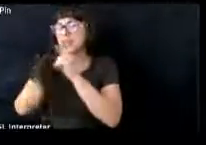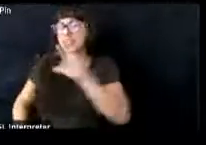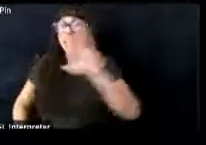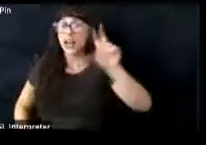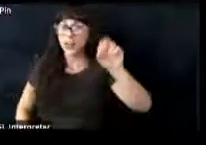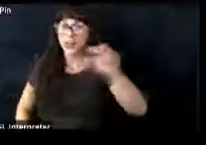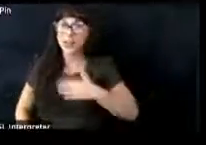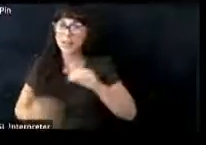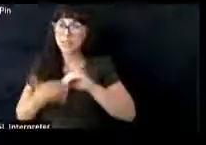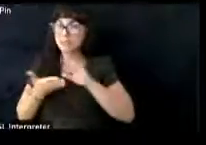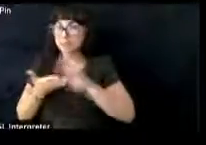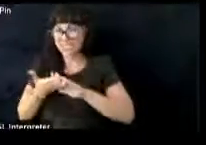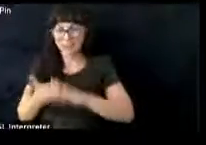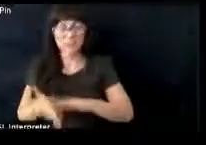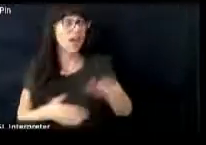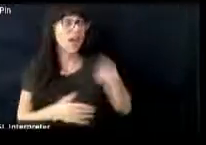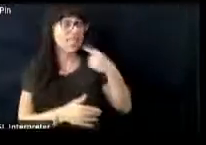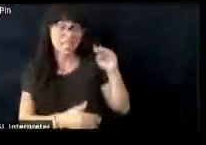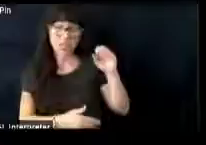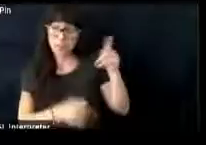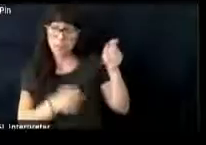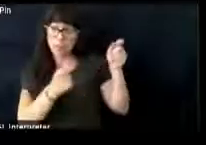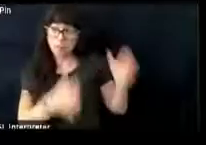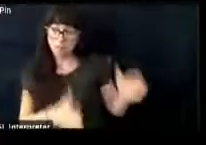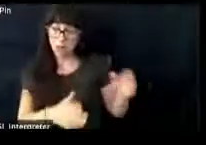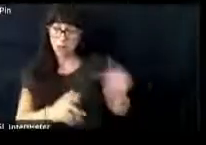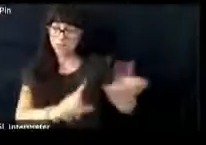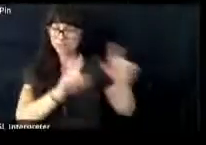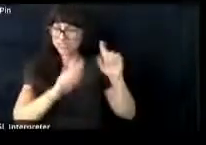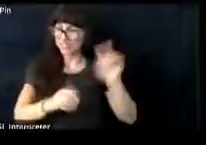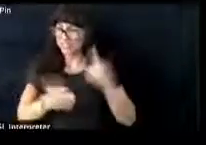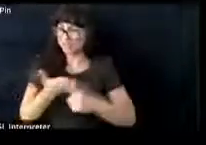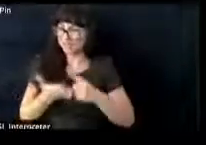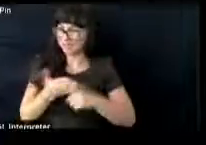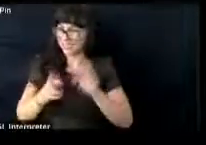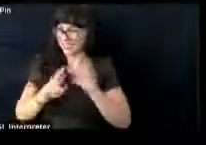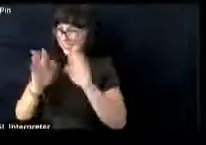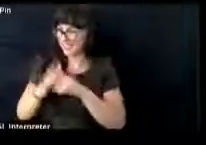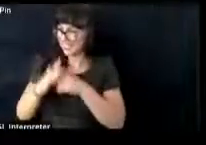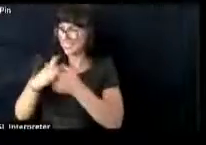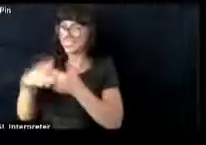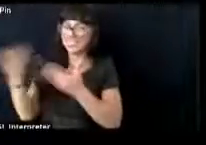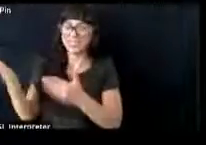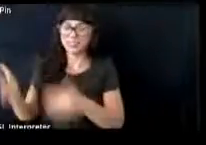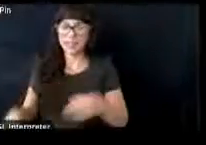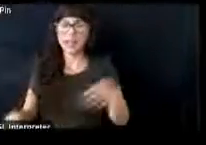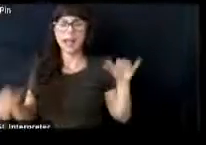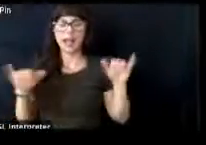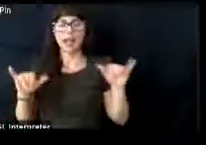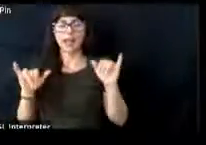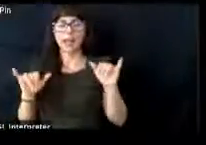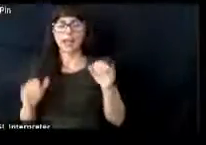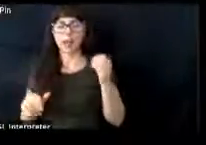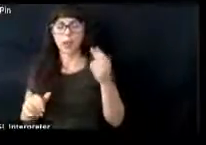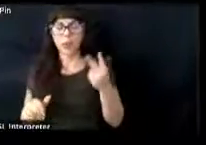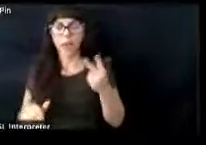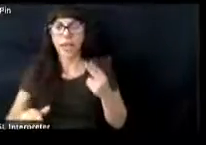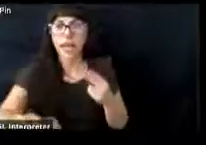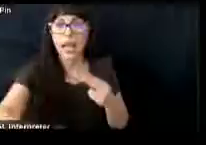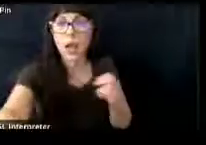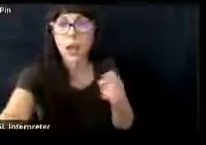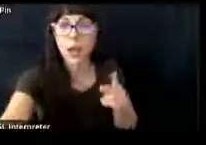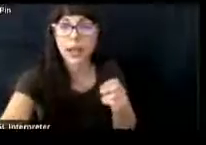And if you'll please let the mapper know what area you would like to discuss, the floor is yours. Okay,